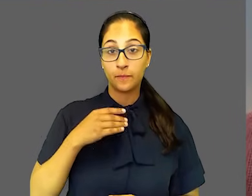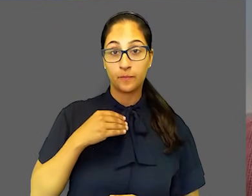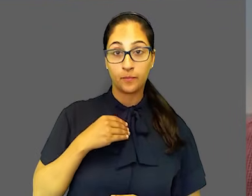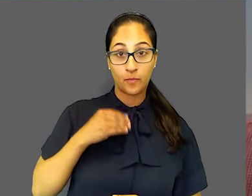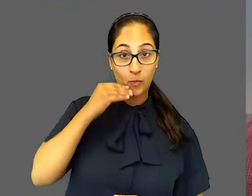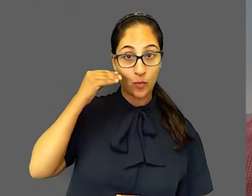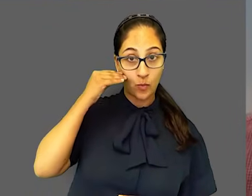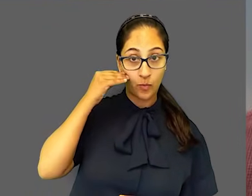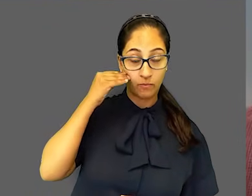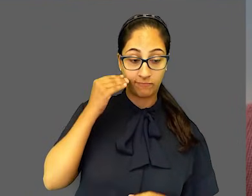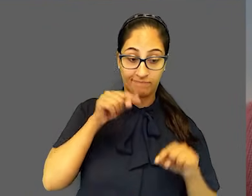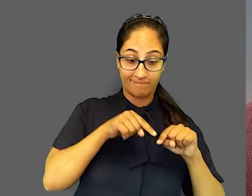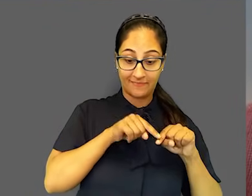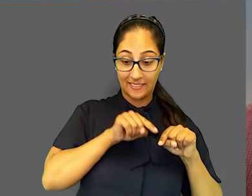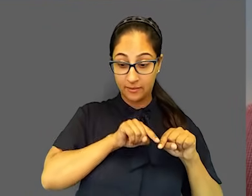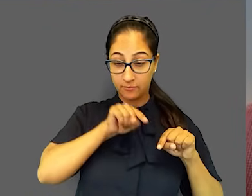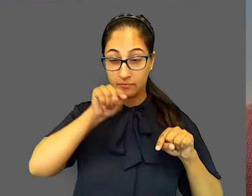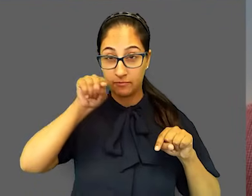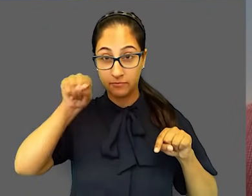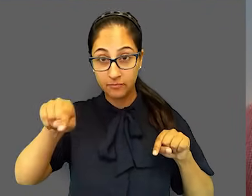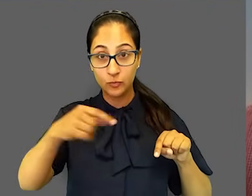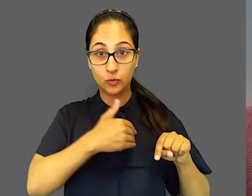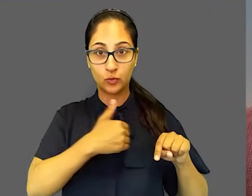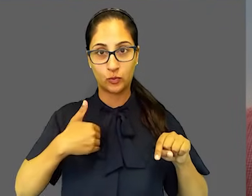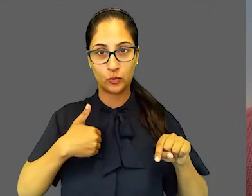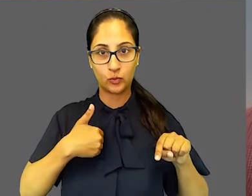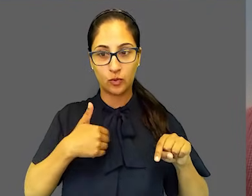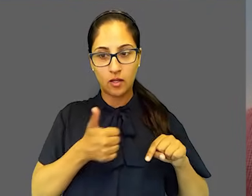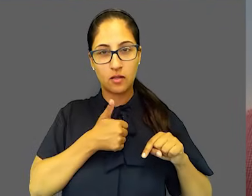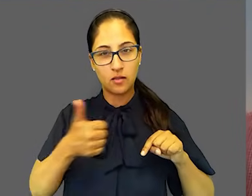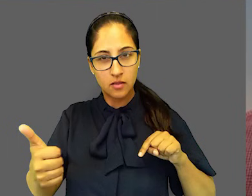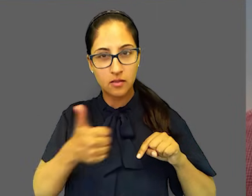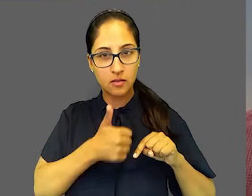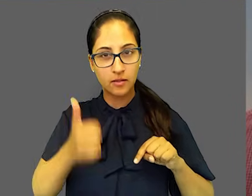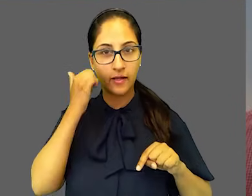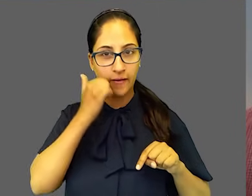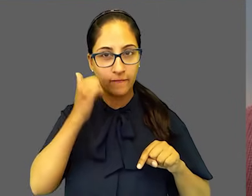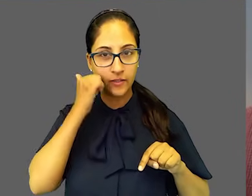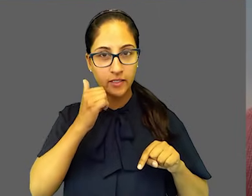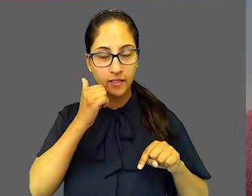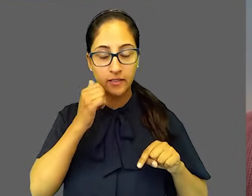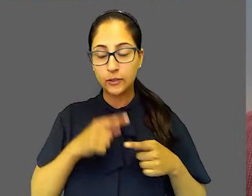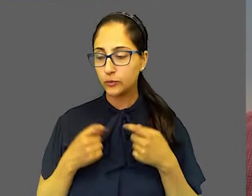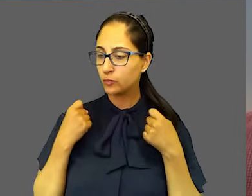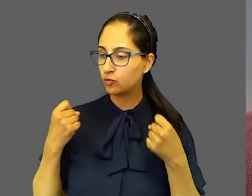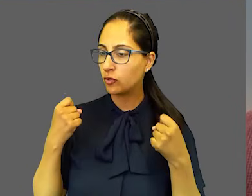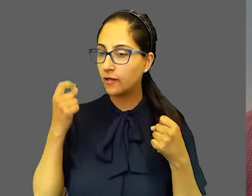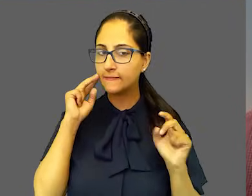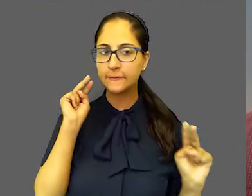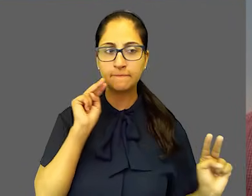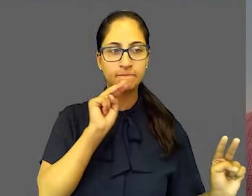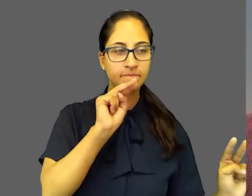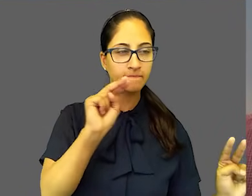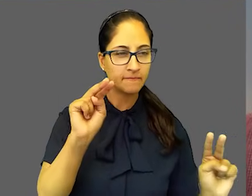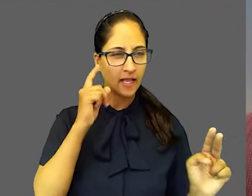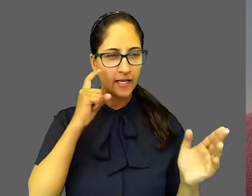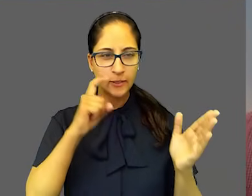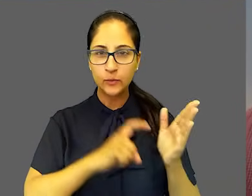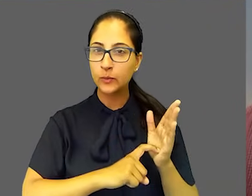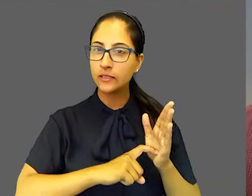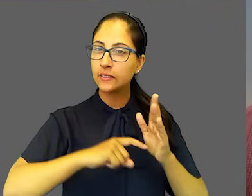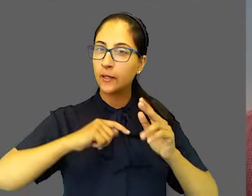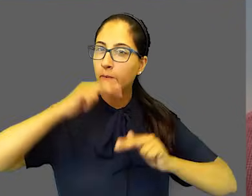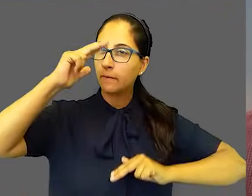Toronto every single day. And on the way, I would witness human beings without shelter, sleeping